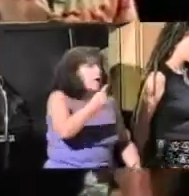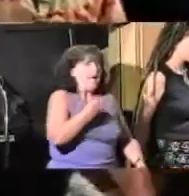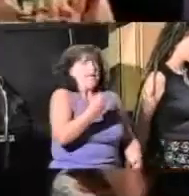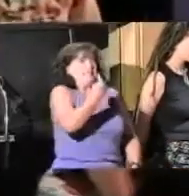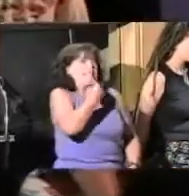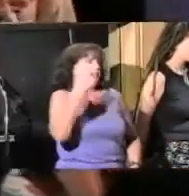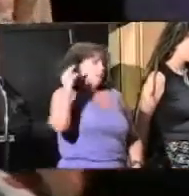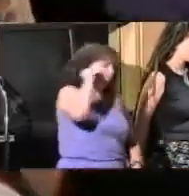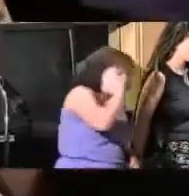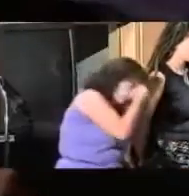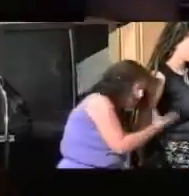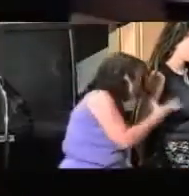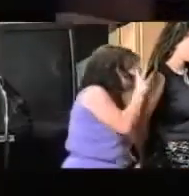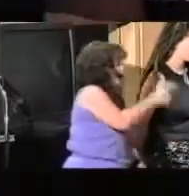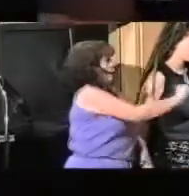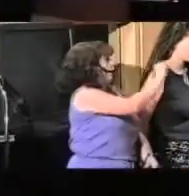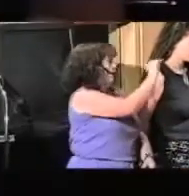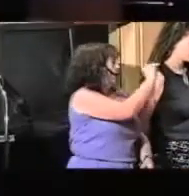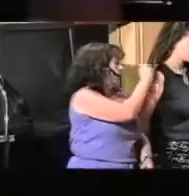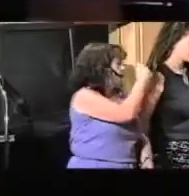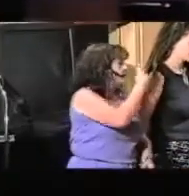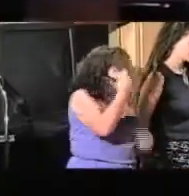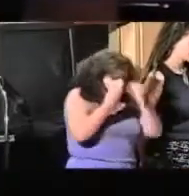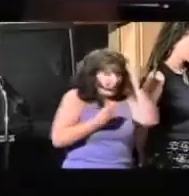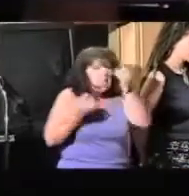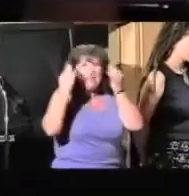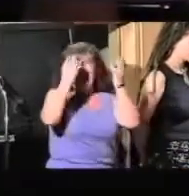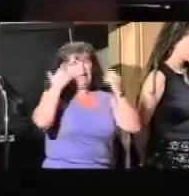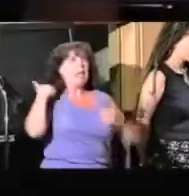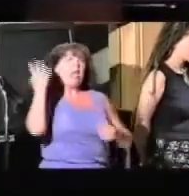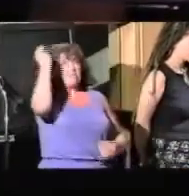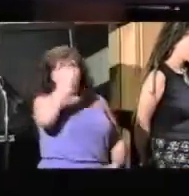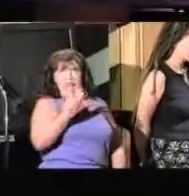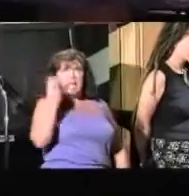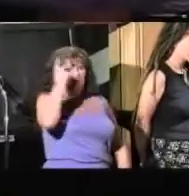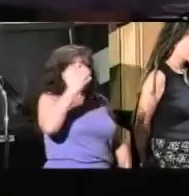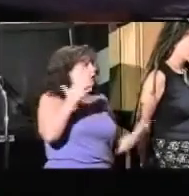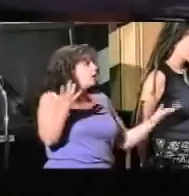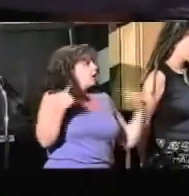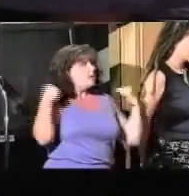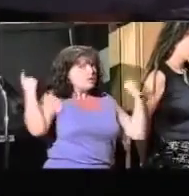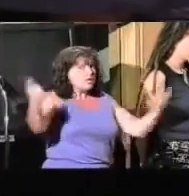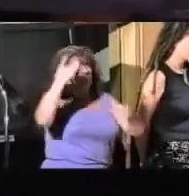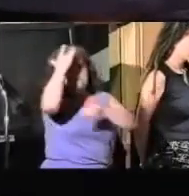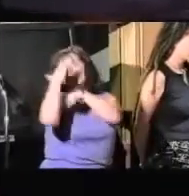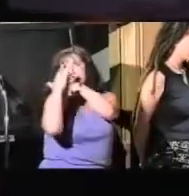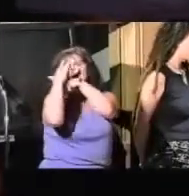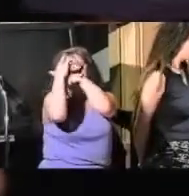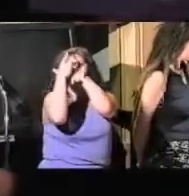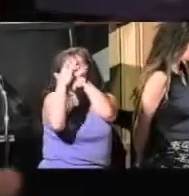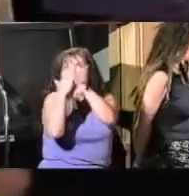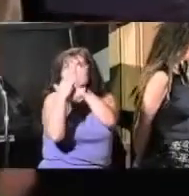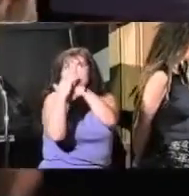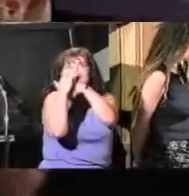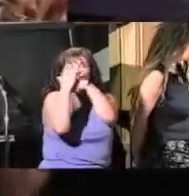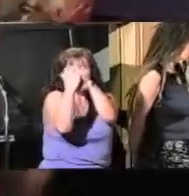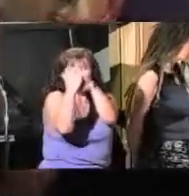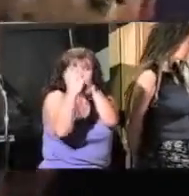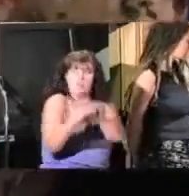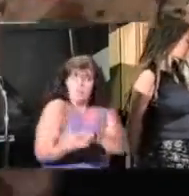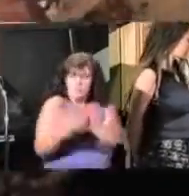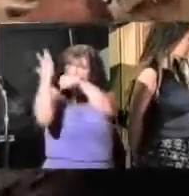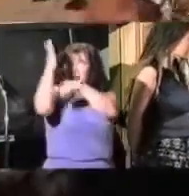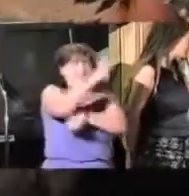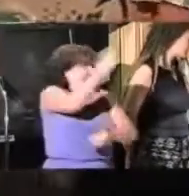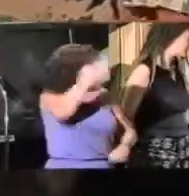no. Think about it. That's all I ever do is think about it. And if I'm ever able to stop thinking about